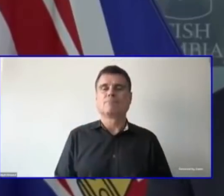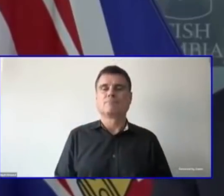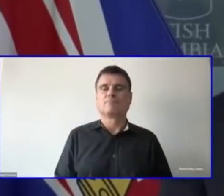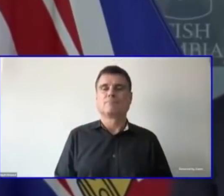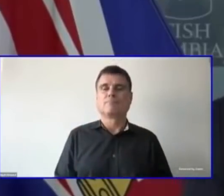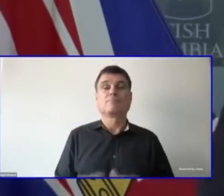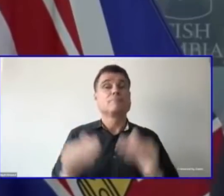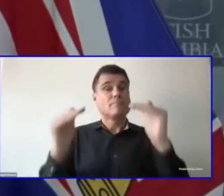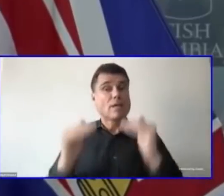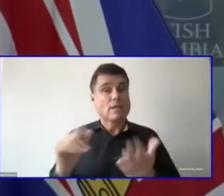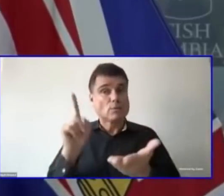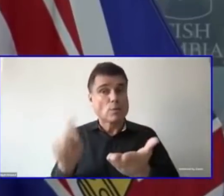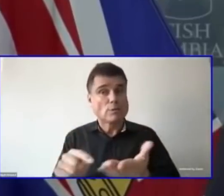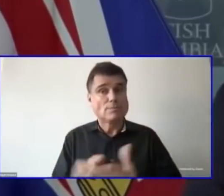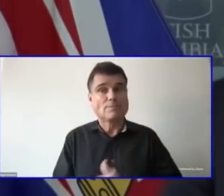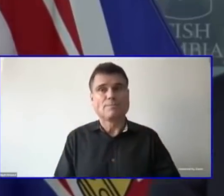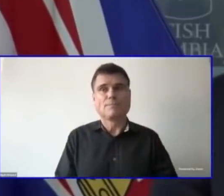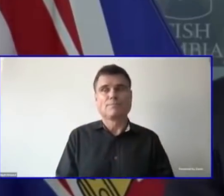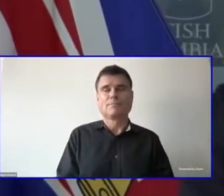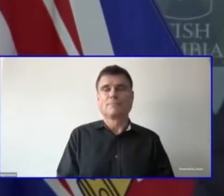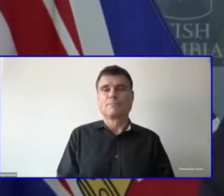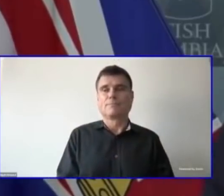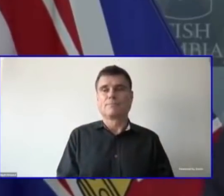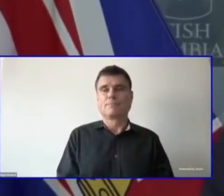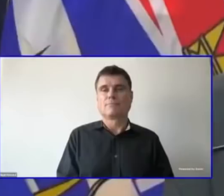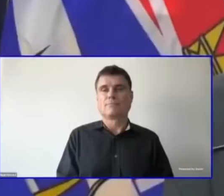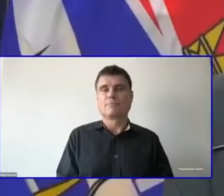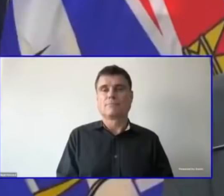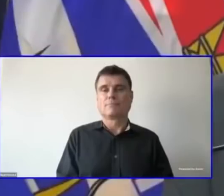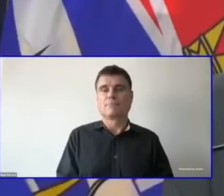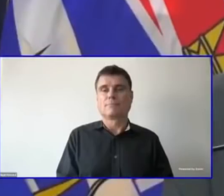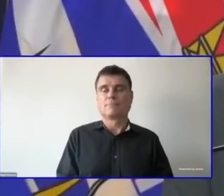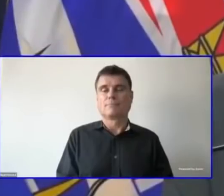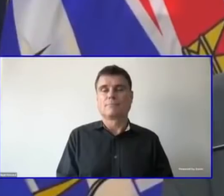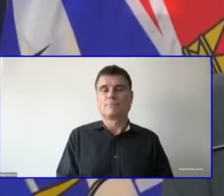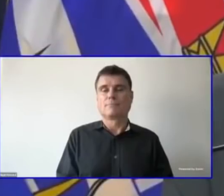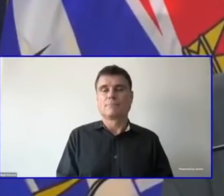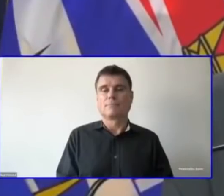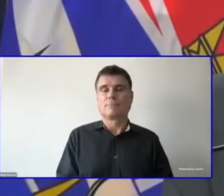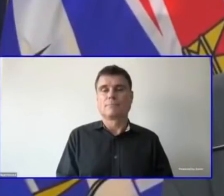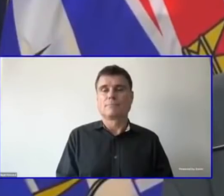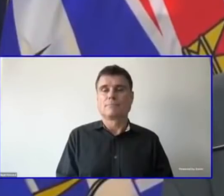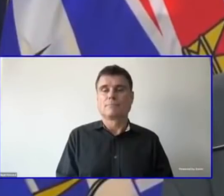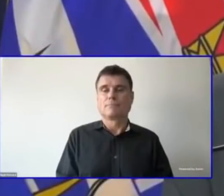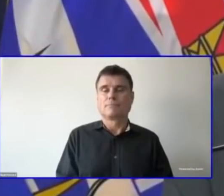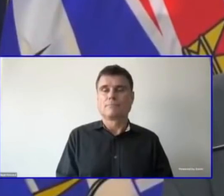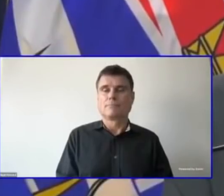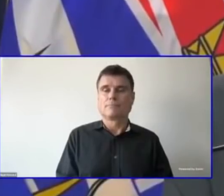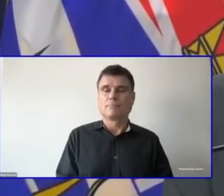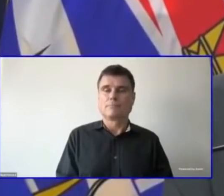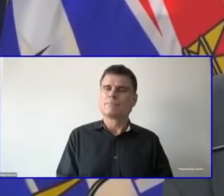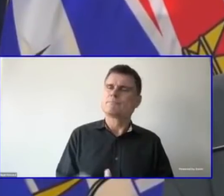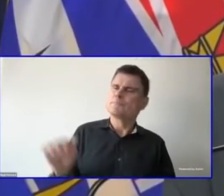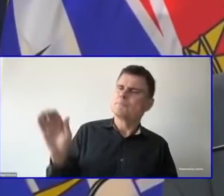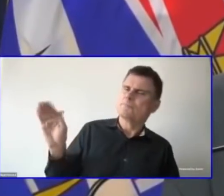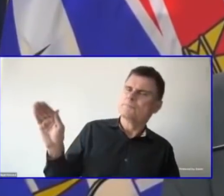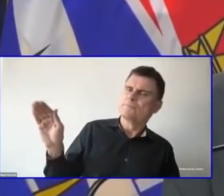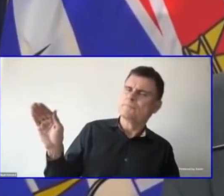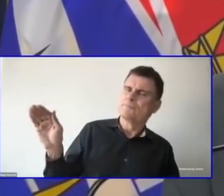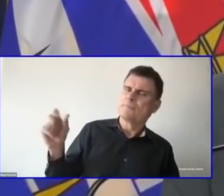Well, hi there, Dr. Henry. Dr. Henry, is COVID, is this Omicron variant